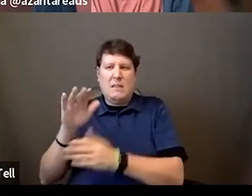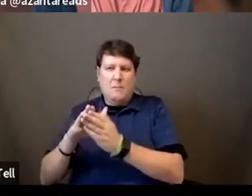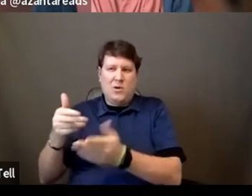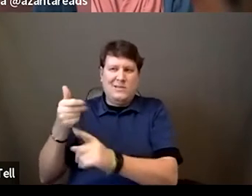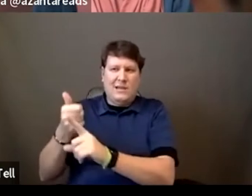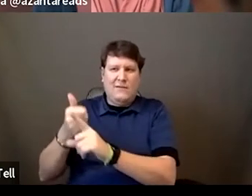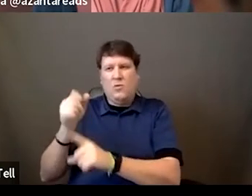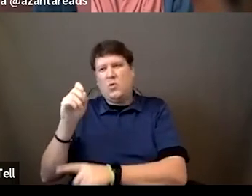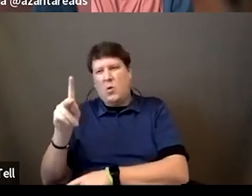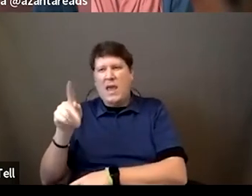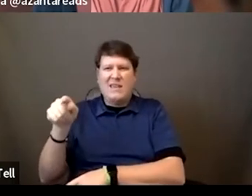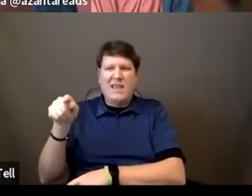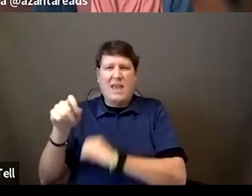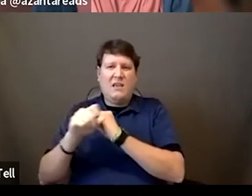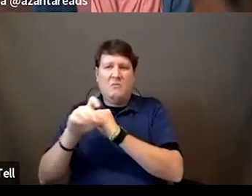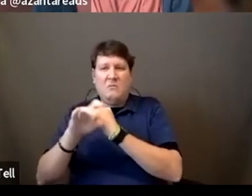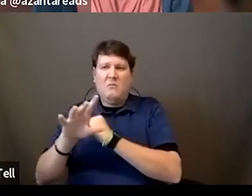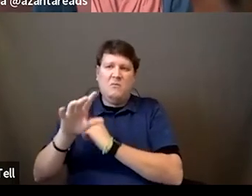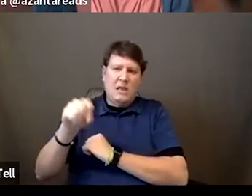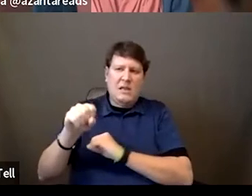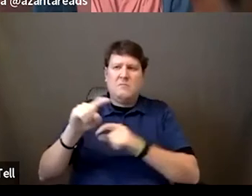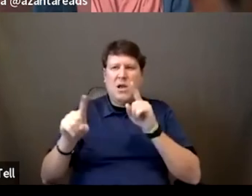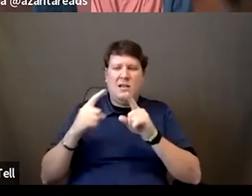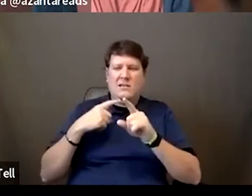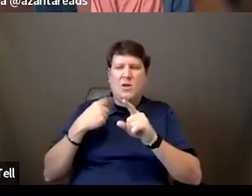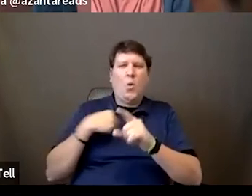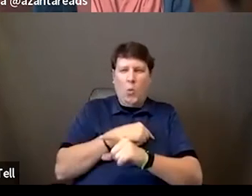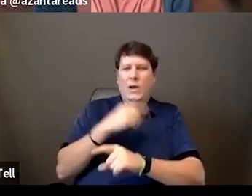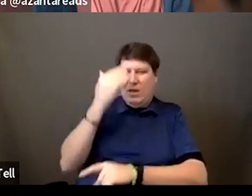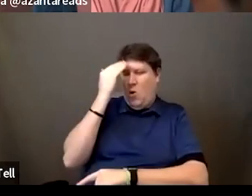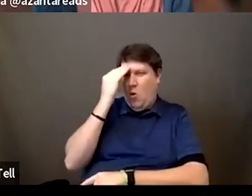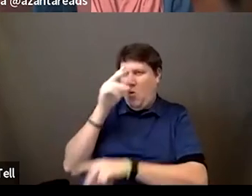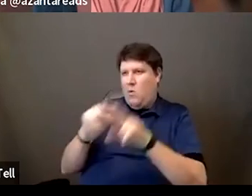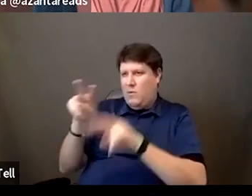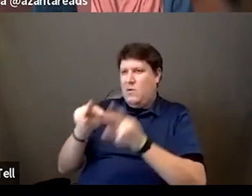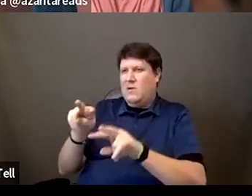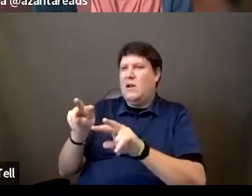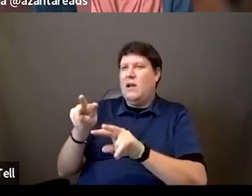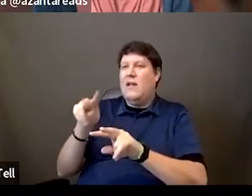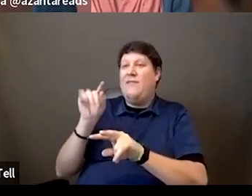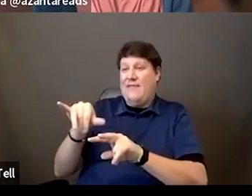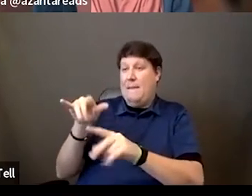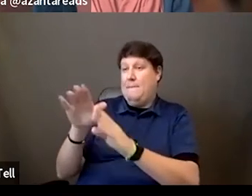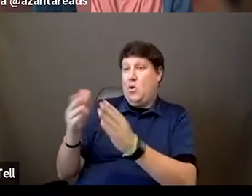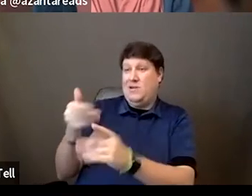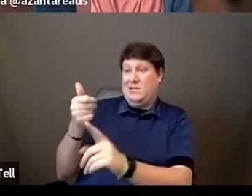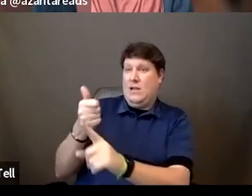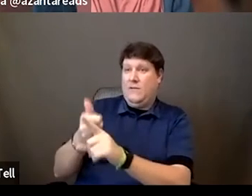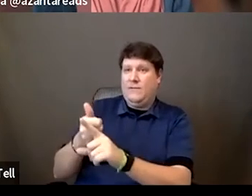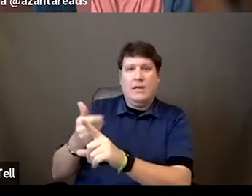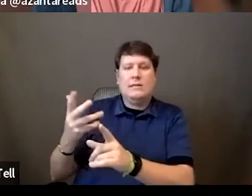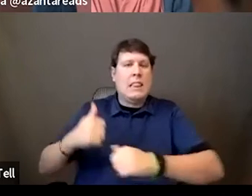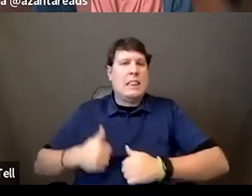for whatever intention they be recommending it. But you can, we know when a book is like life-changing and when a book was okay.